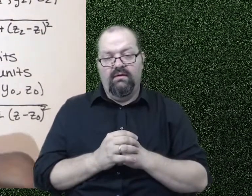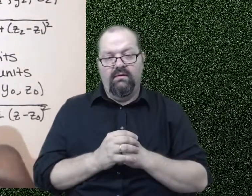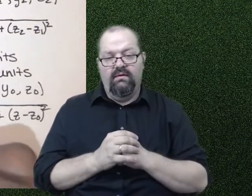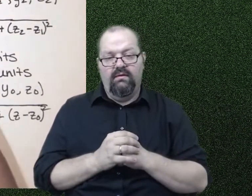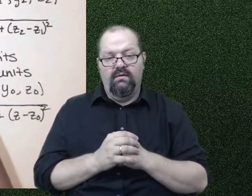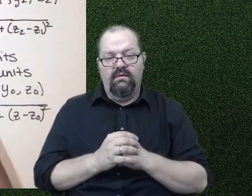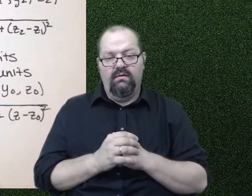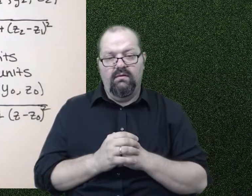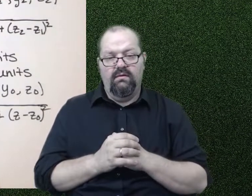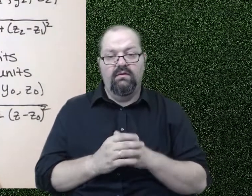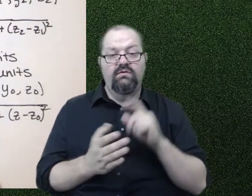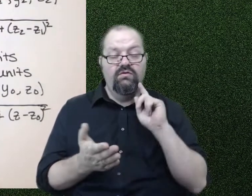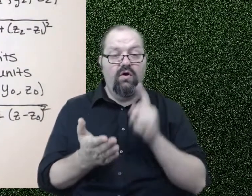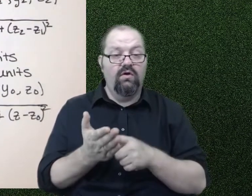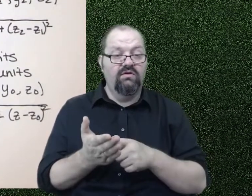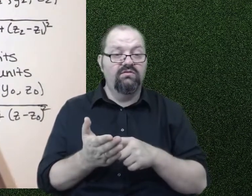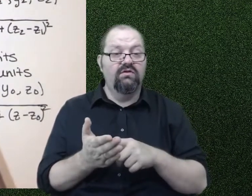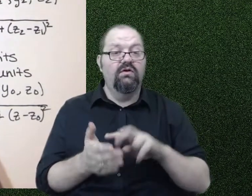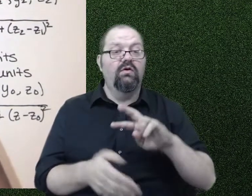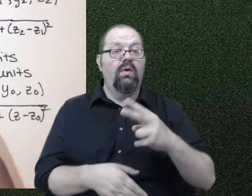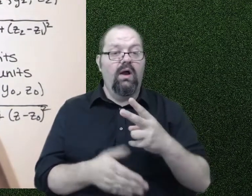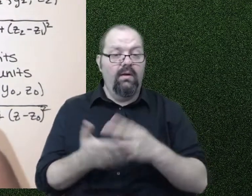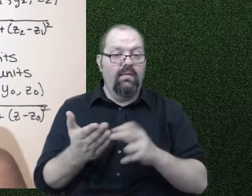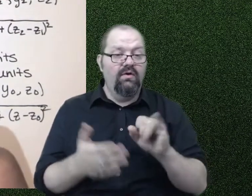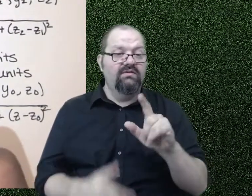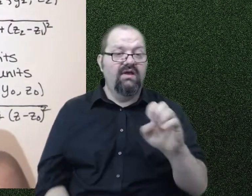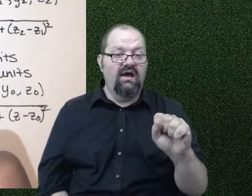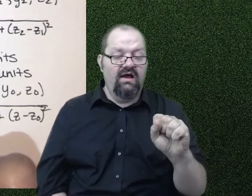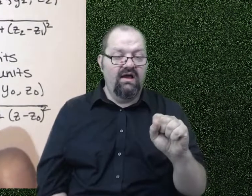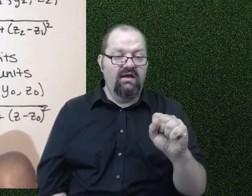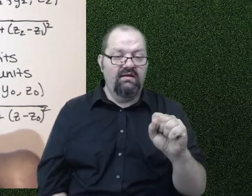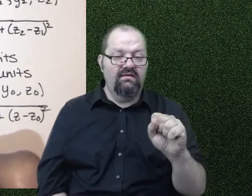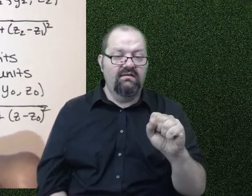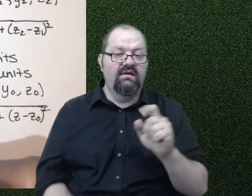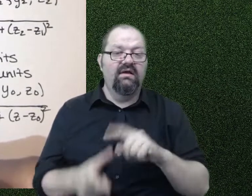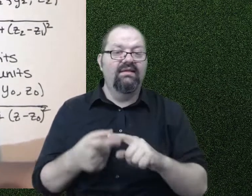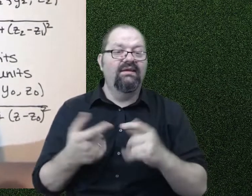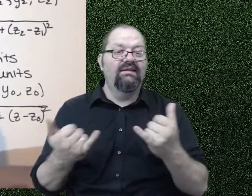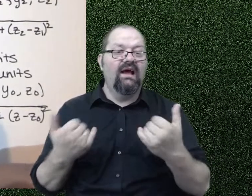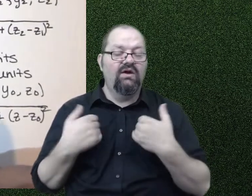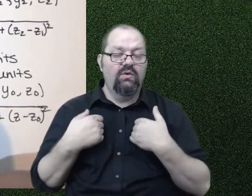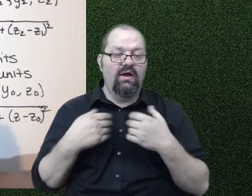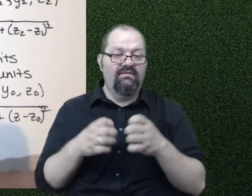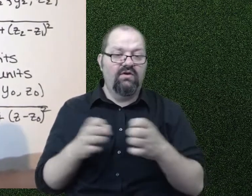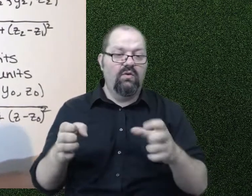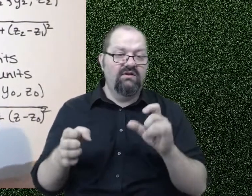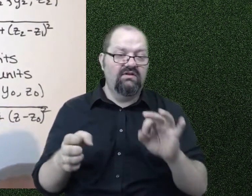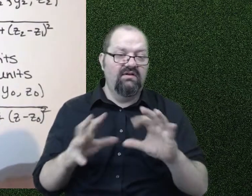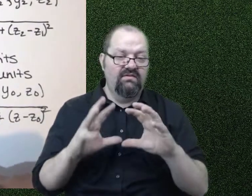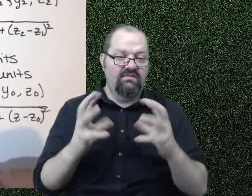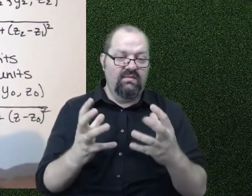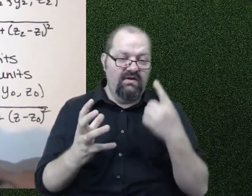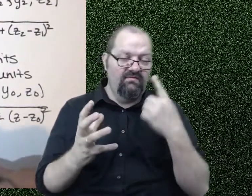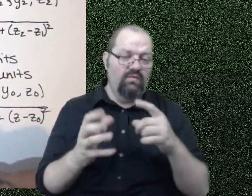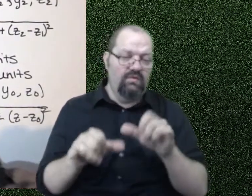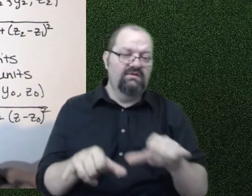square both sides and write it a little differently, and you've got the equation of a sphere in standard form.